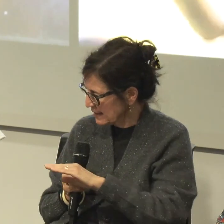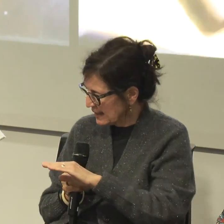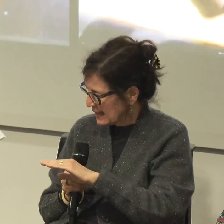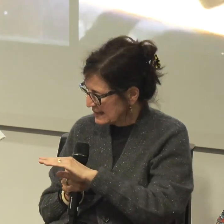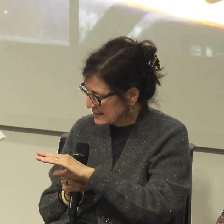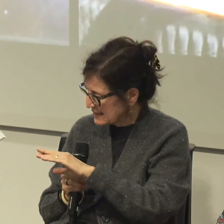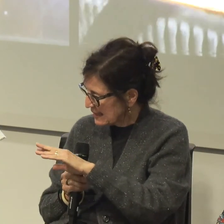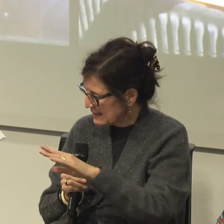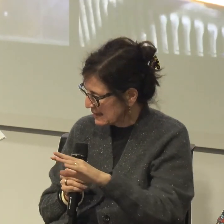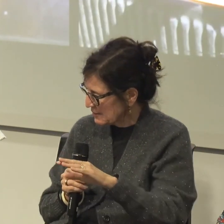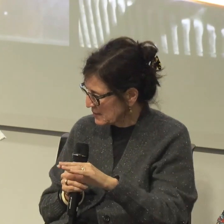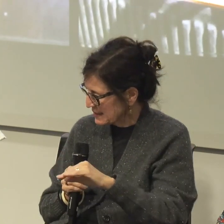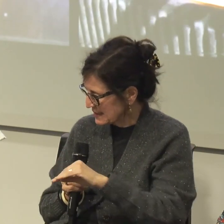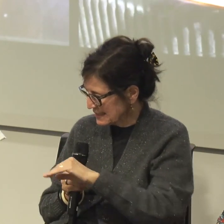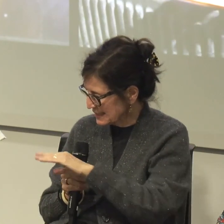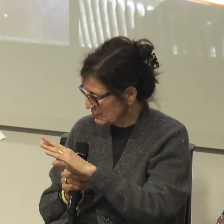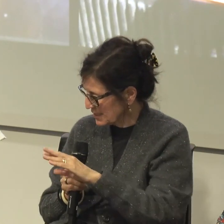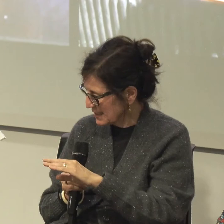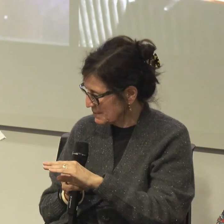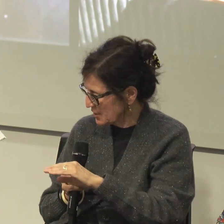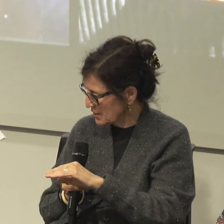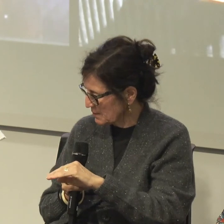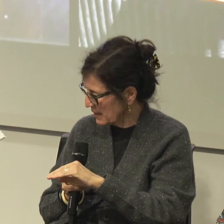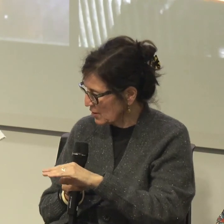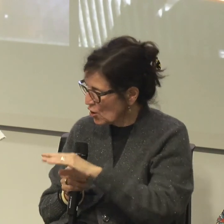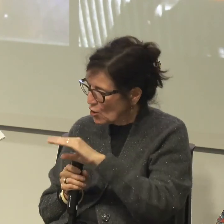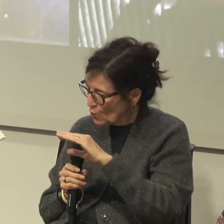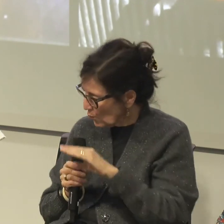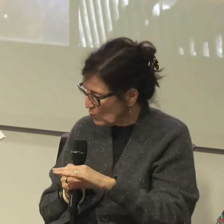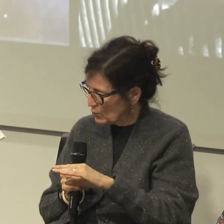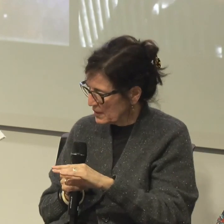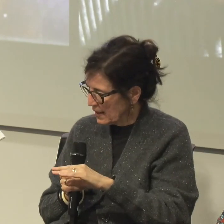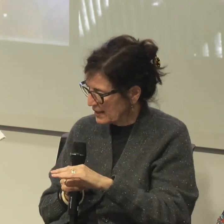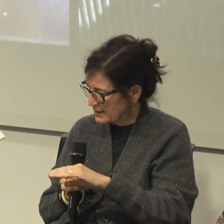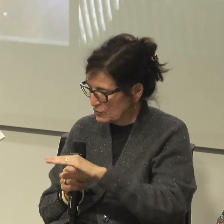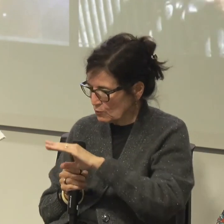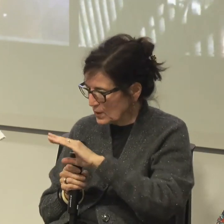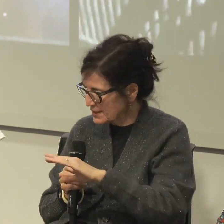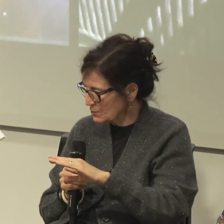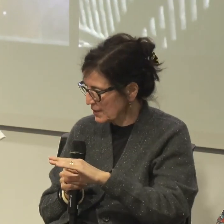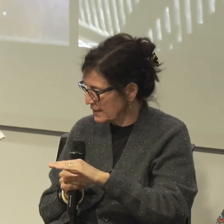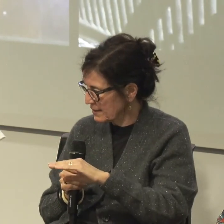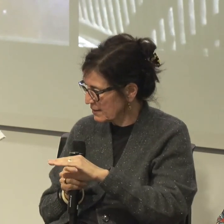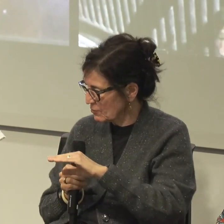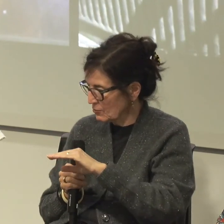art. And Ted and I have been discussing, or Ted especially, about what would it be like to once a week or